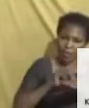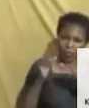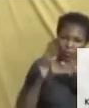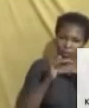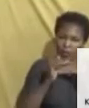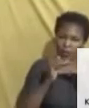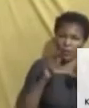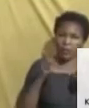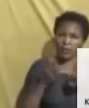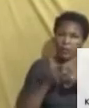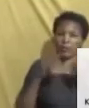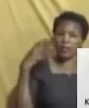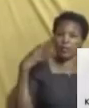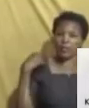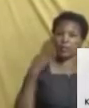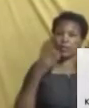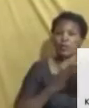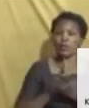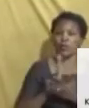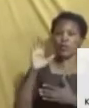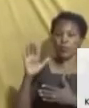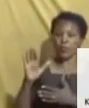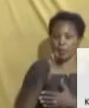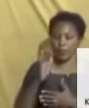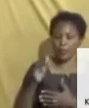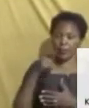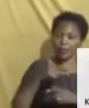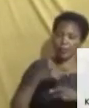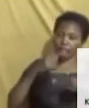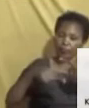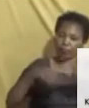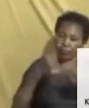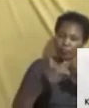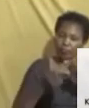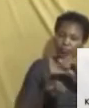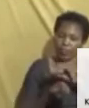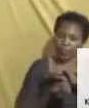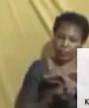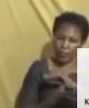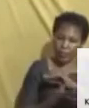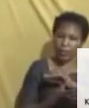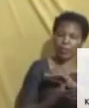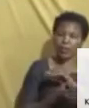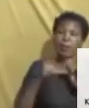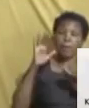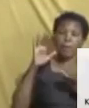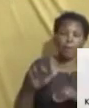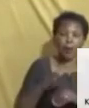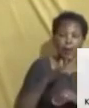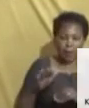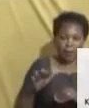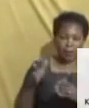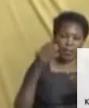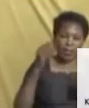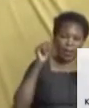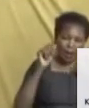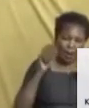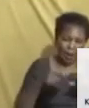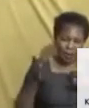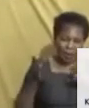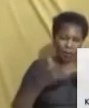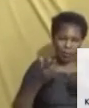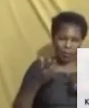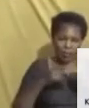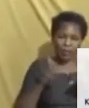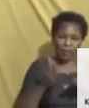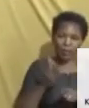and exercised by Parliament. You proceed to item 3. Parliaments may consider and